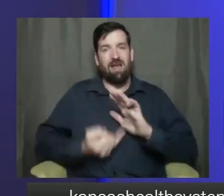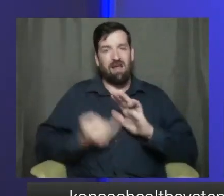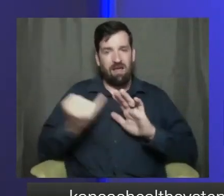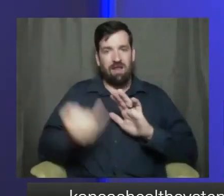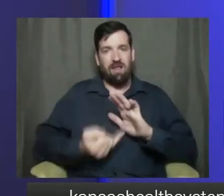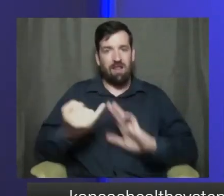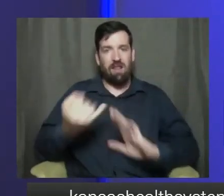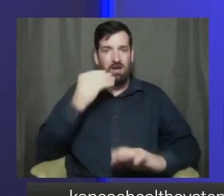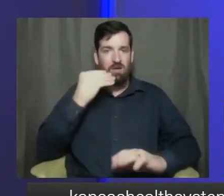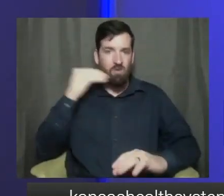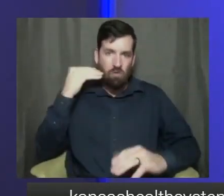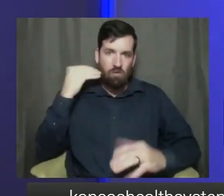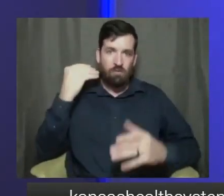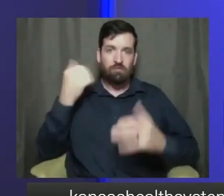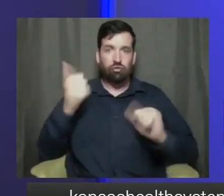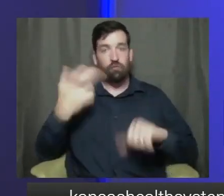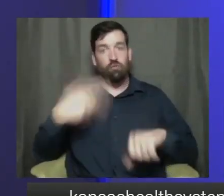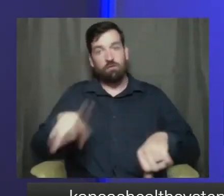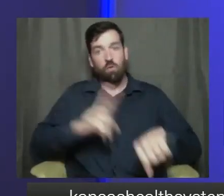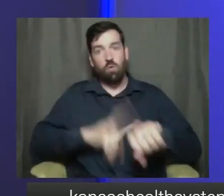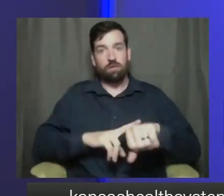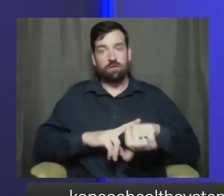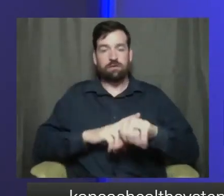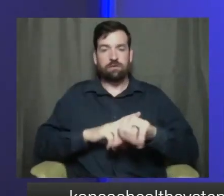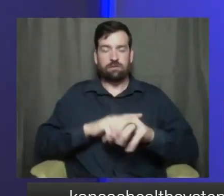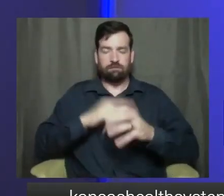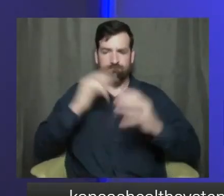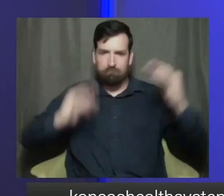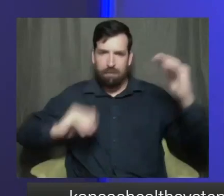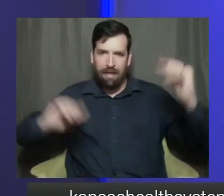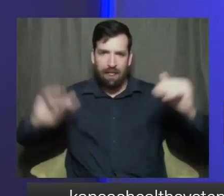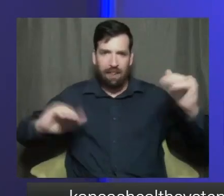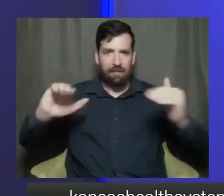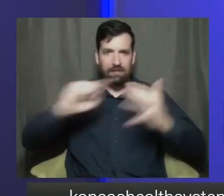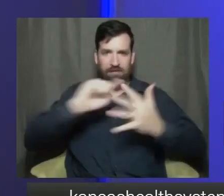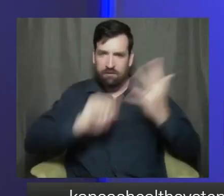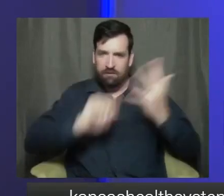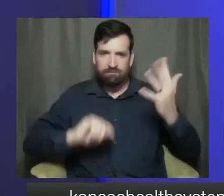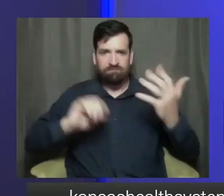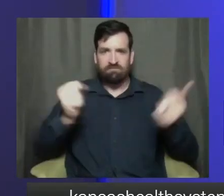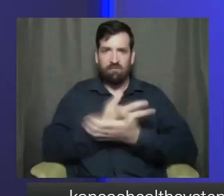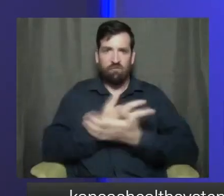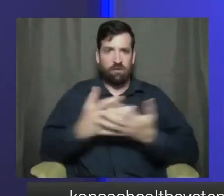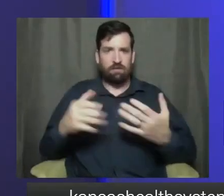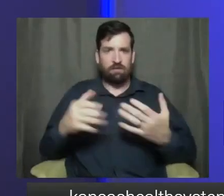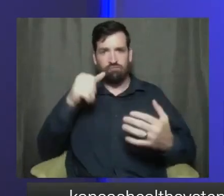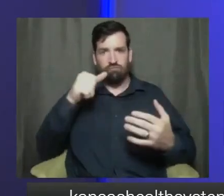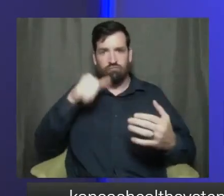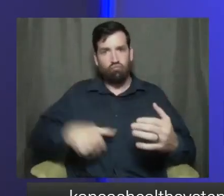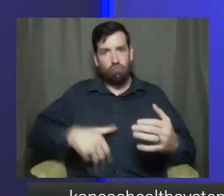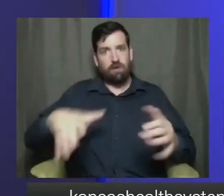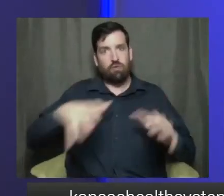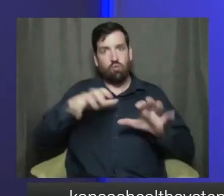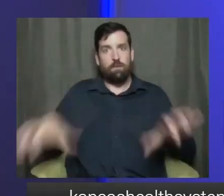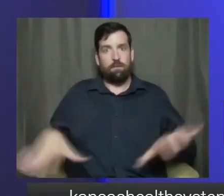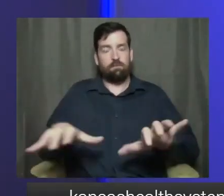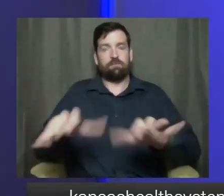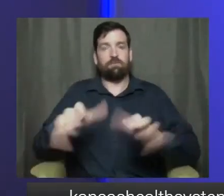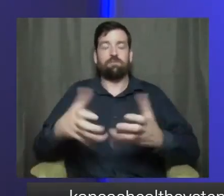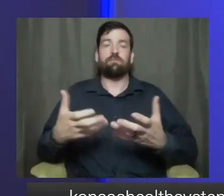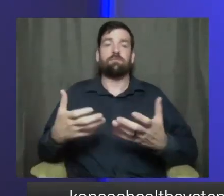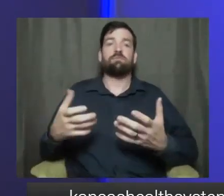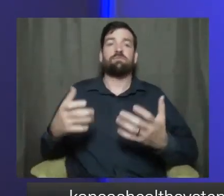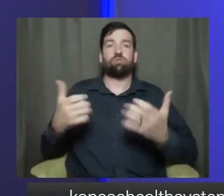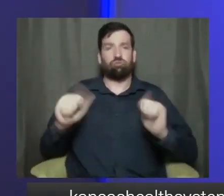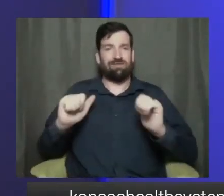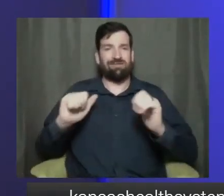to, of course, juggle all of the things that pregnant women were doing. We're trying to bring awareness of that through our Kansas Birth Equity Network and